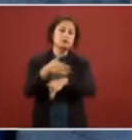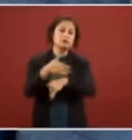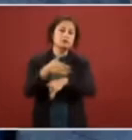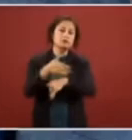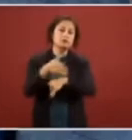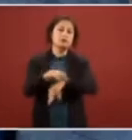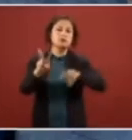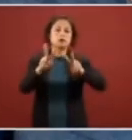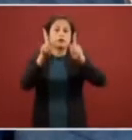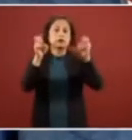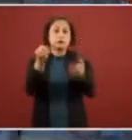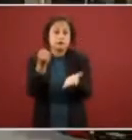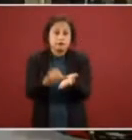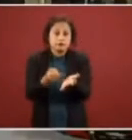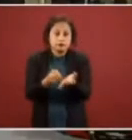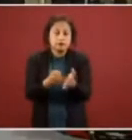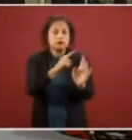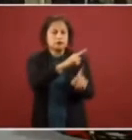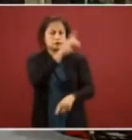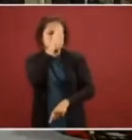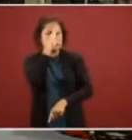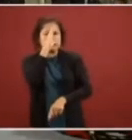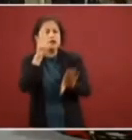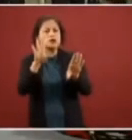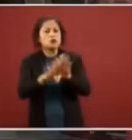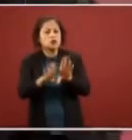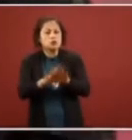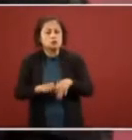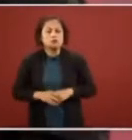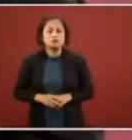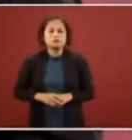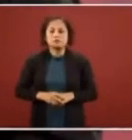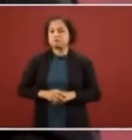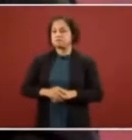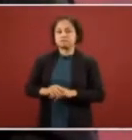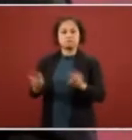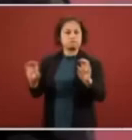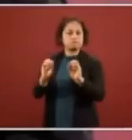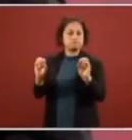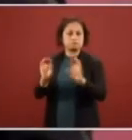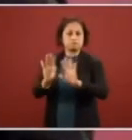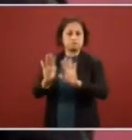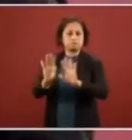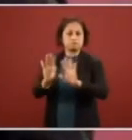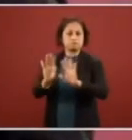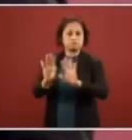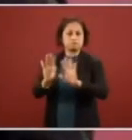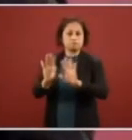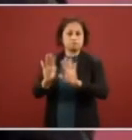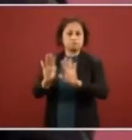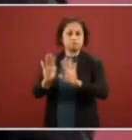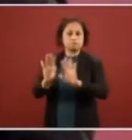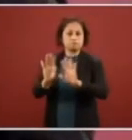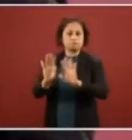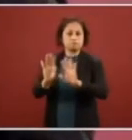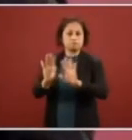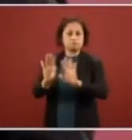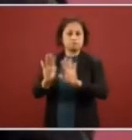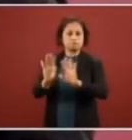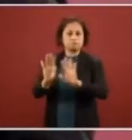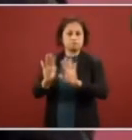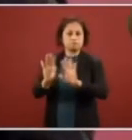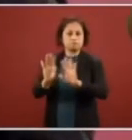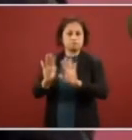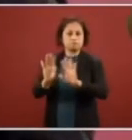you discuss this? No vamos a aplicar ninguna reforma fiscal. No, or